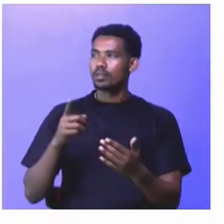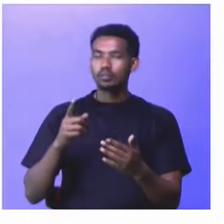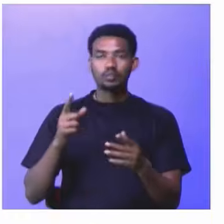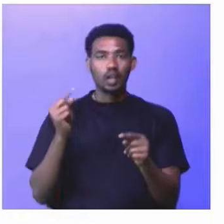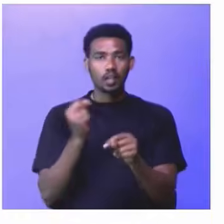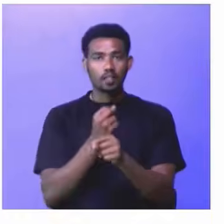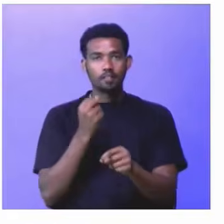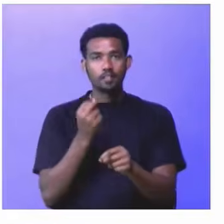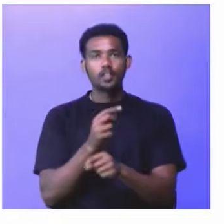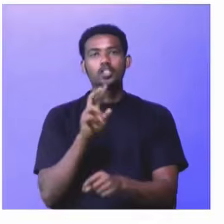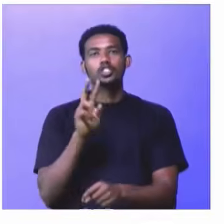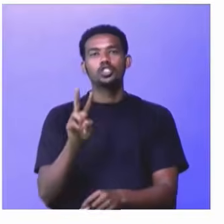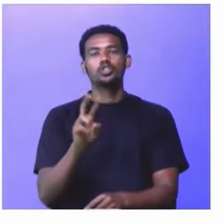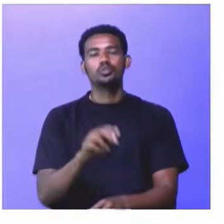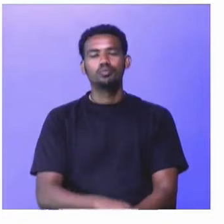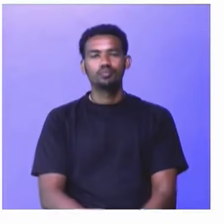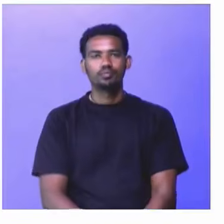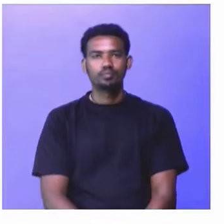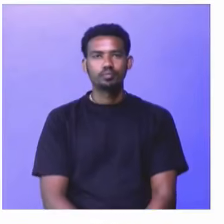activity 2.